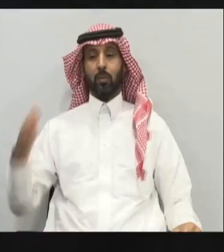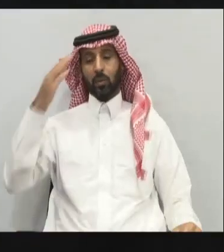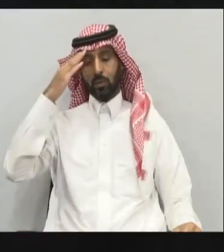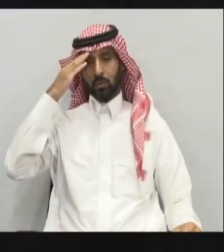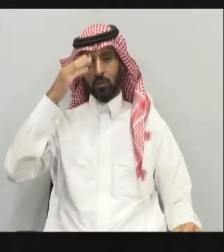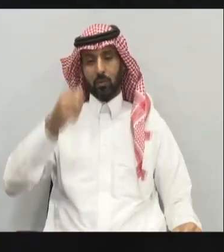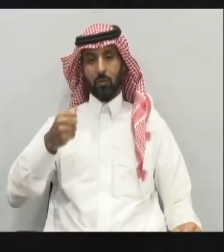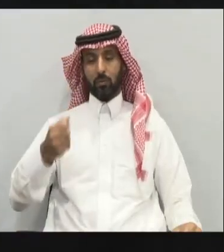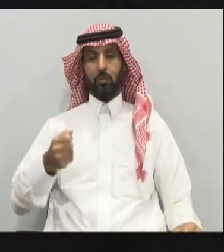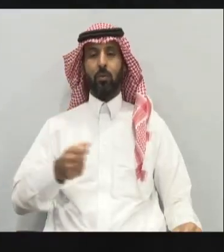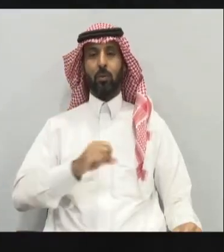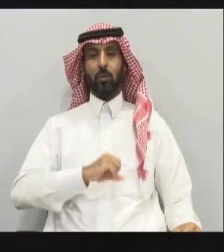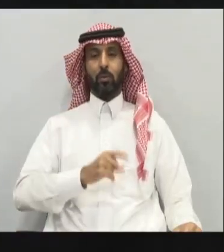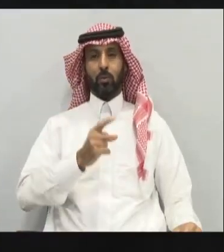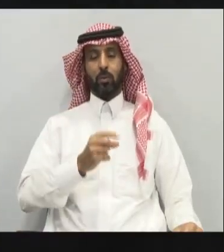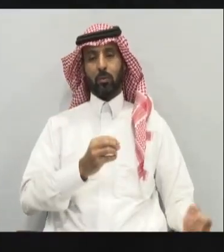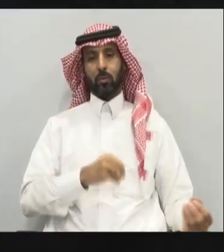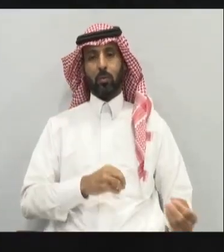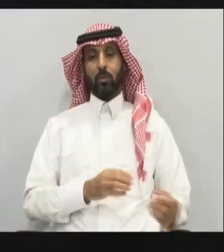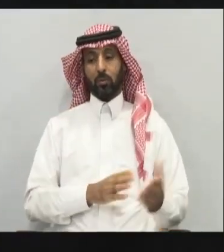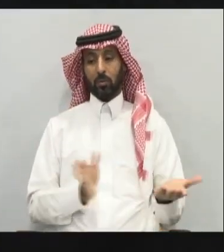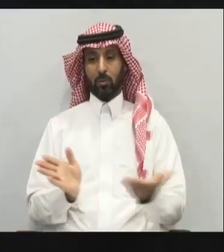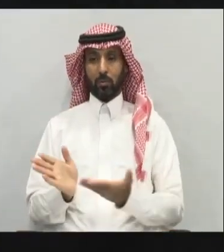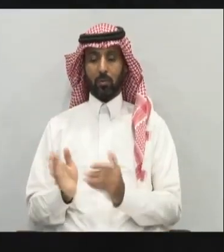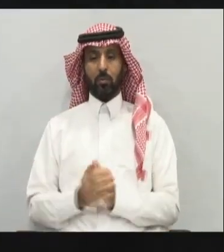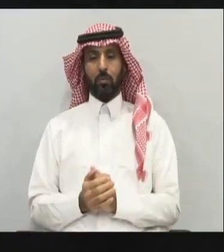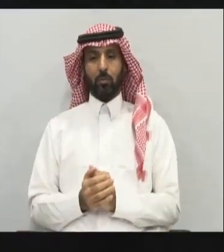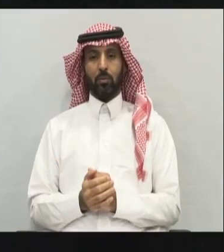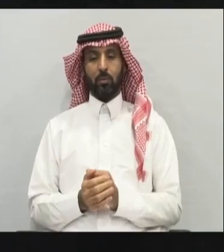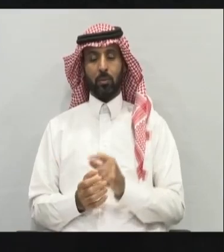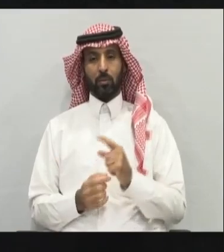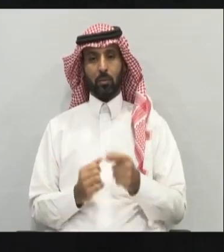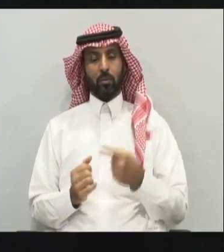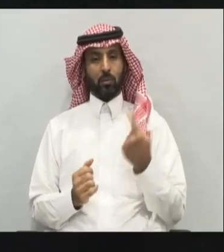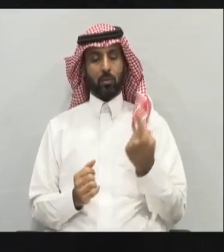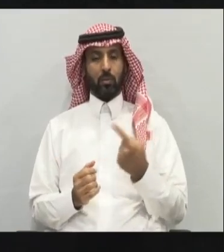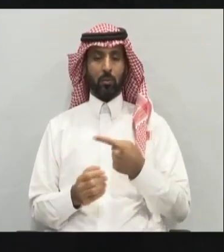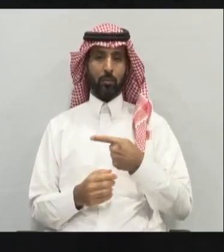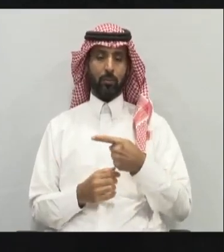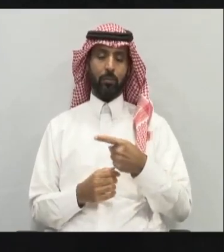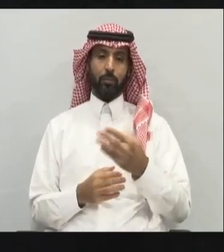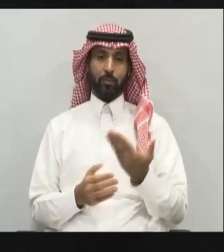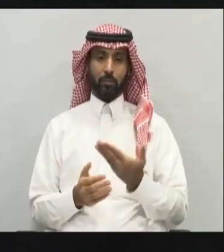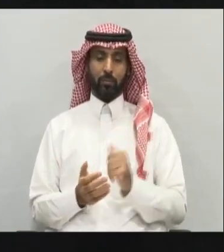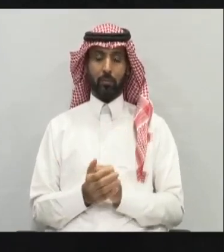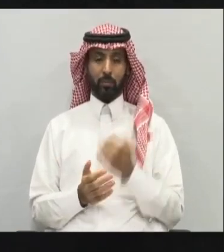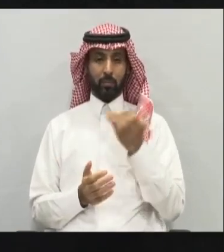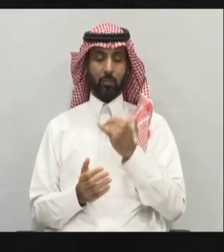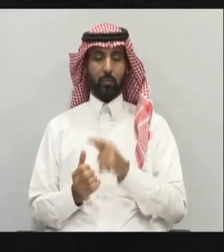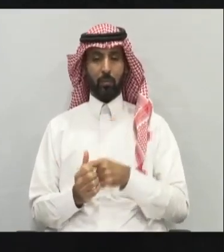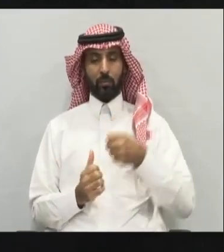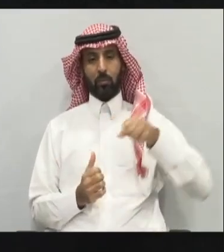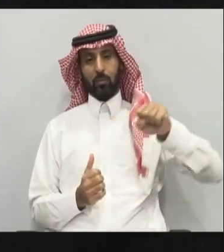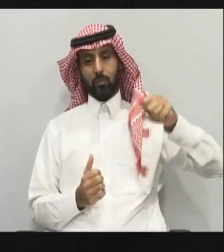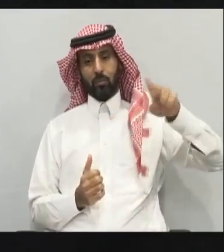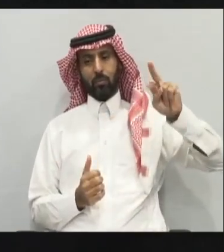Assalamu alaikum wa rahmatullahi wa barakatuh. Welcome everyone in today's class for the first intermediate grade. Our textbook is Super Goal